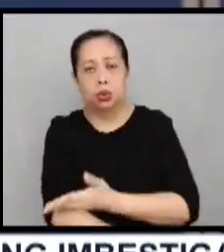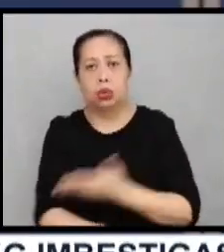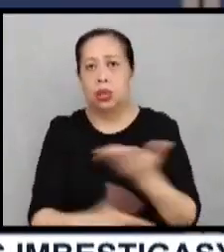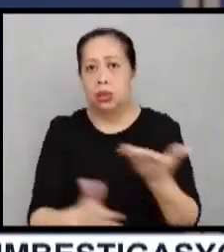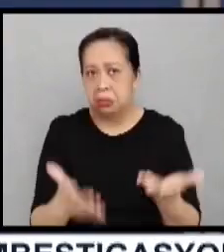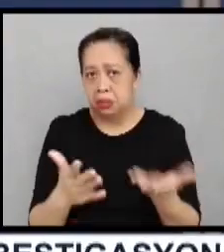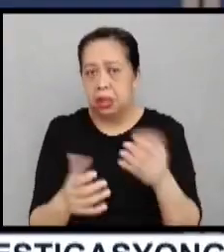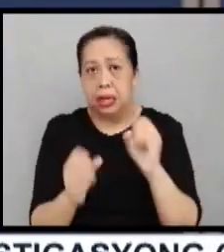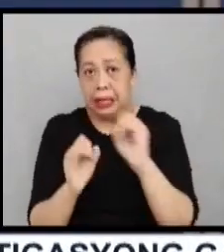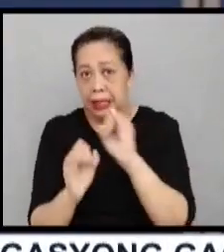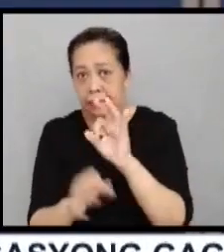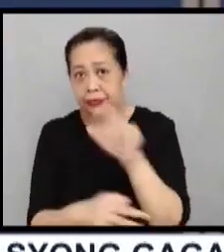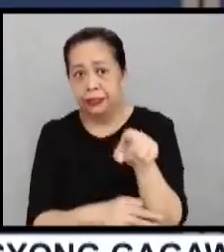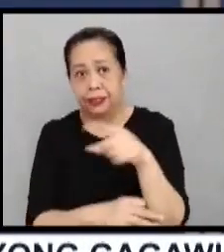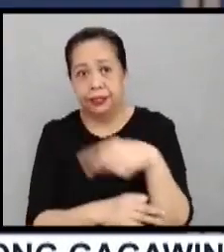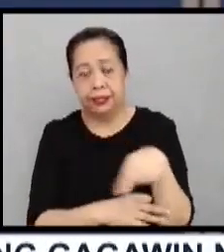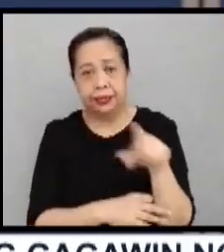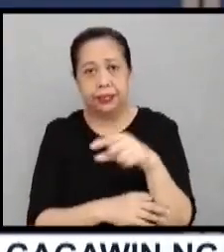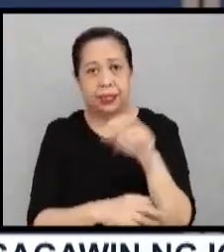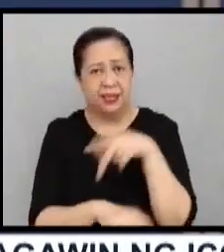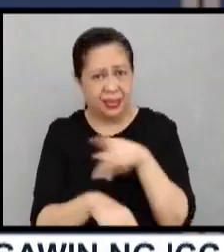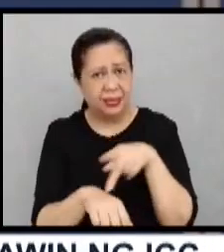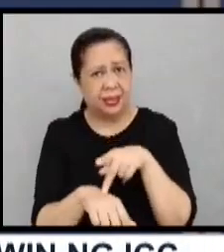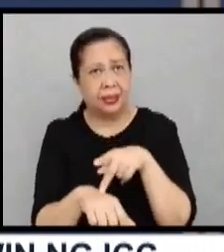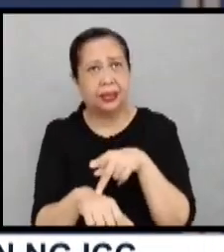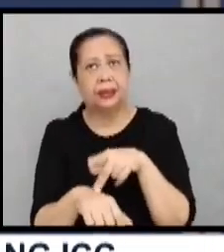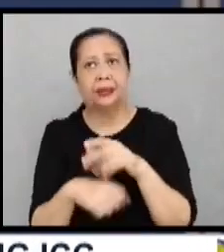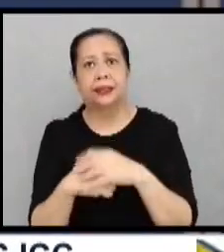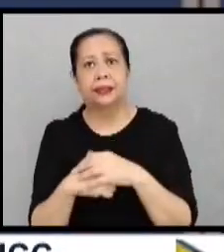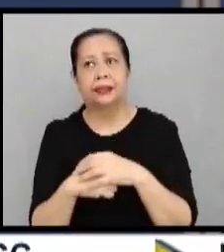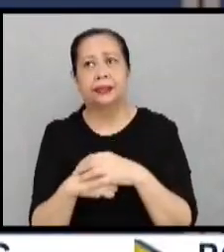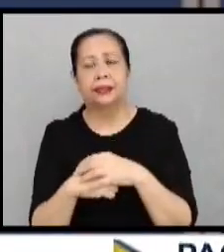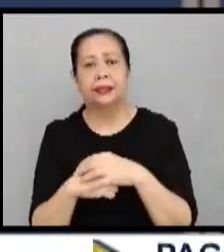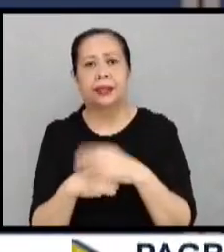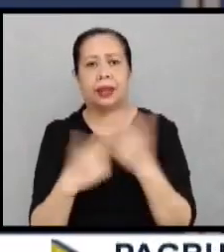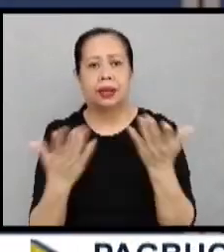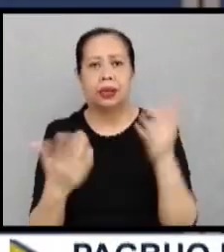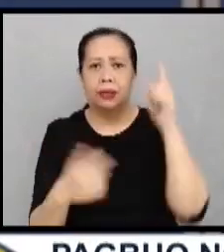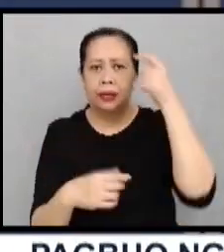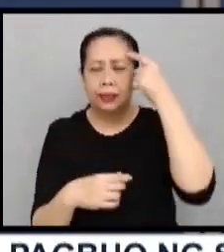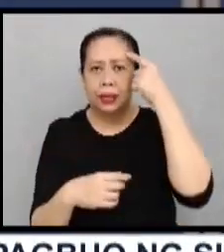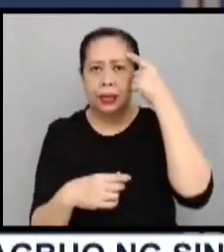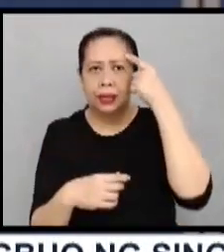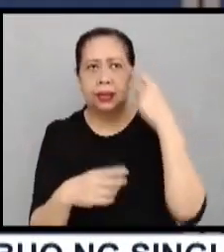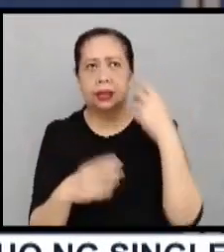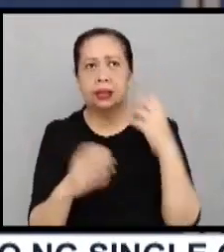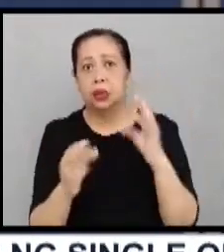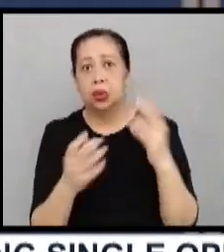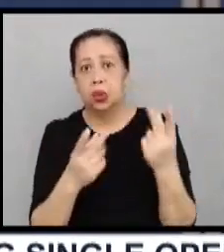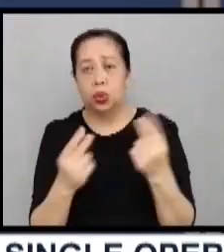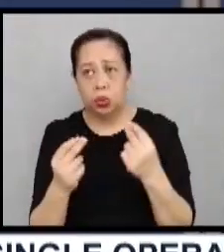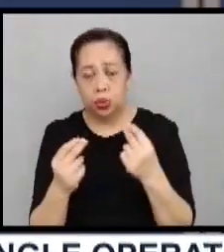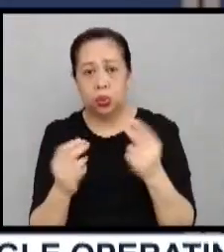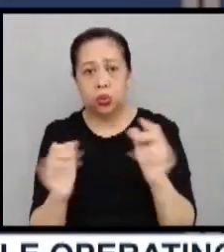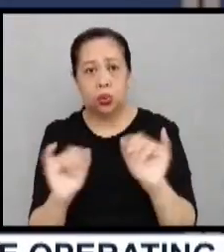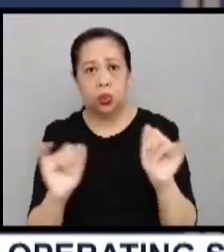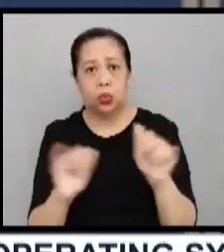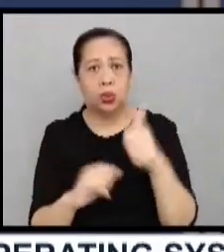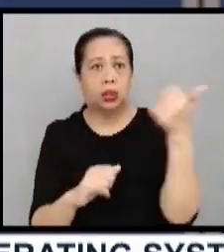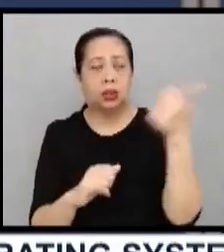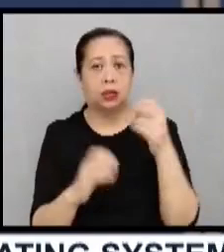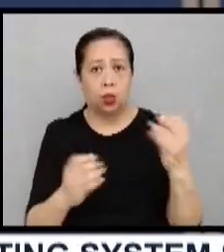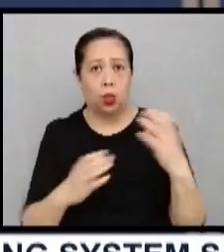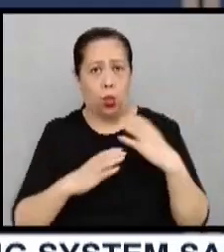if Philippine government is doing what they are committed to